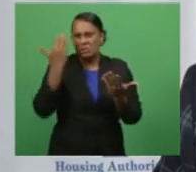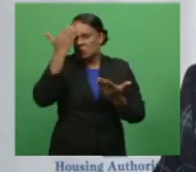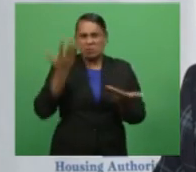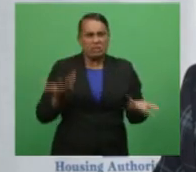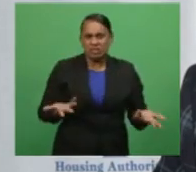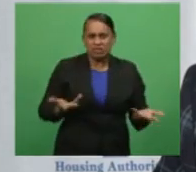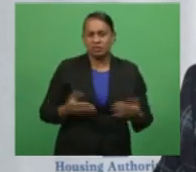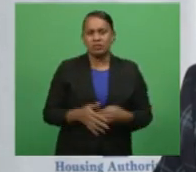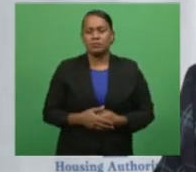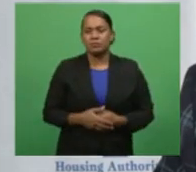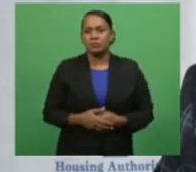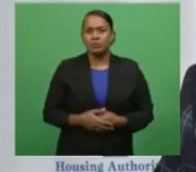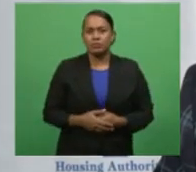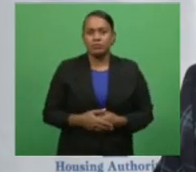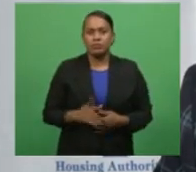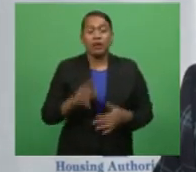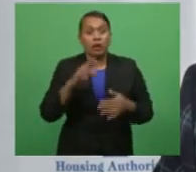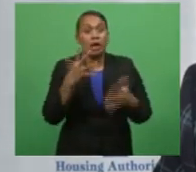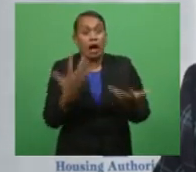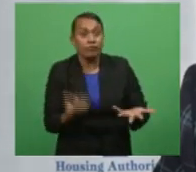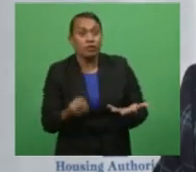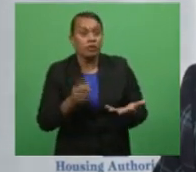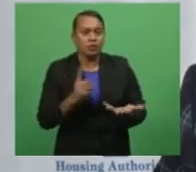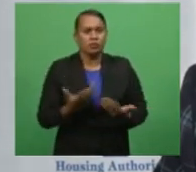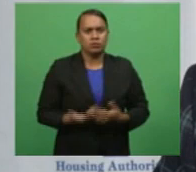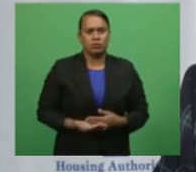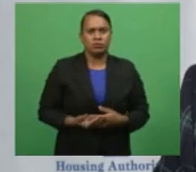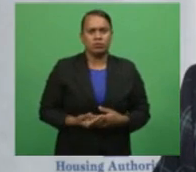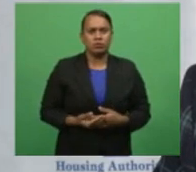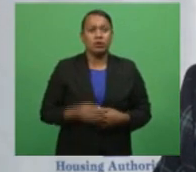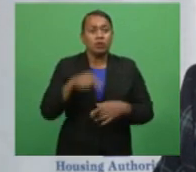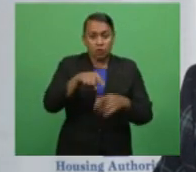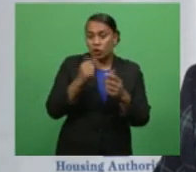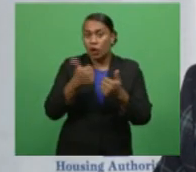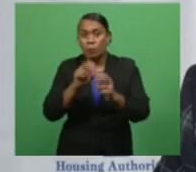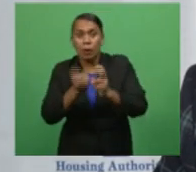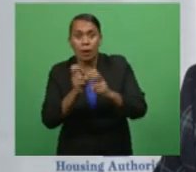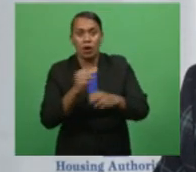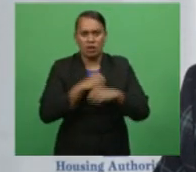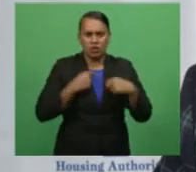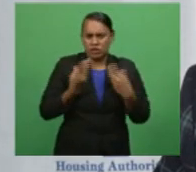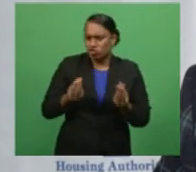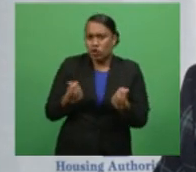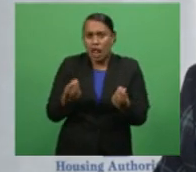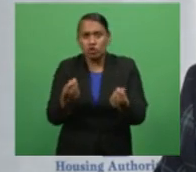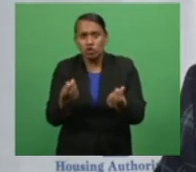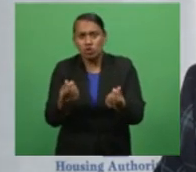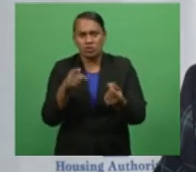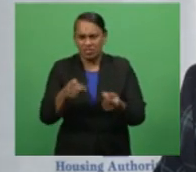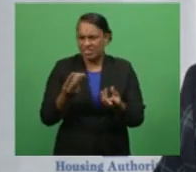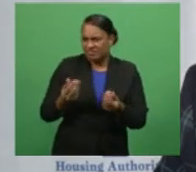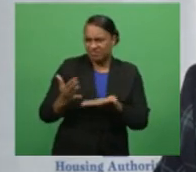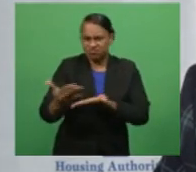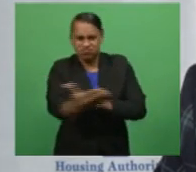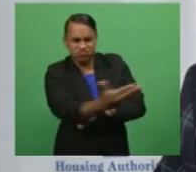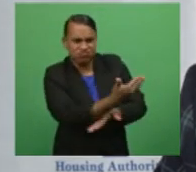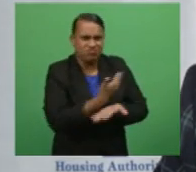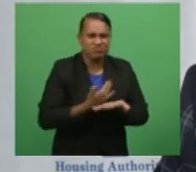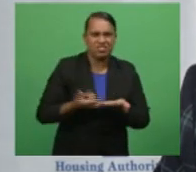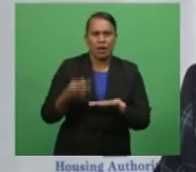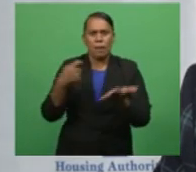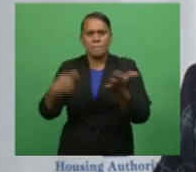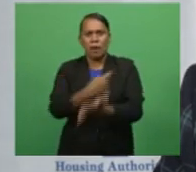there would be a strain on our cash flow in terms of these customers' repayments are being deferred for next 3